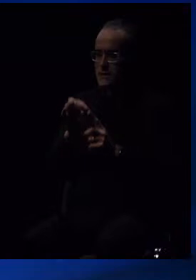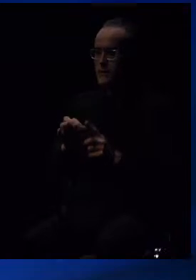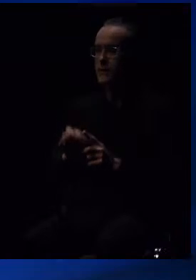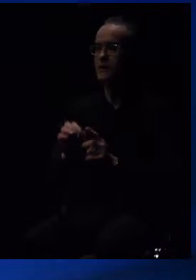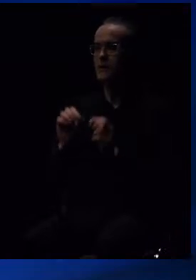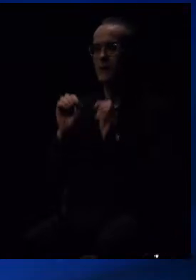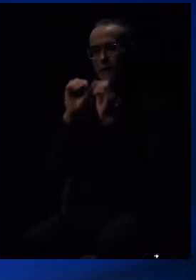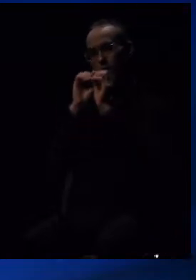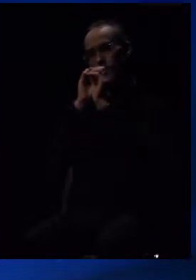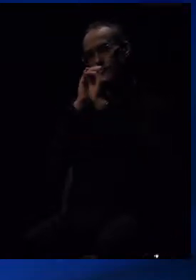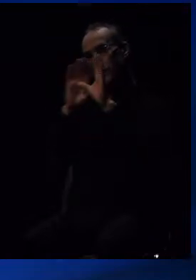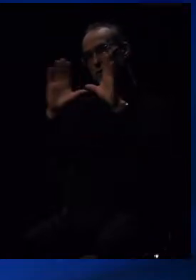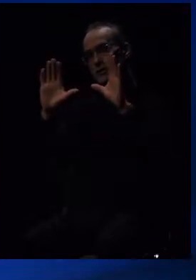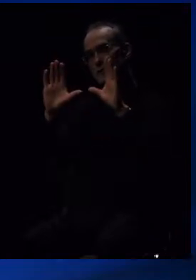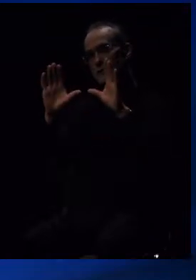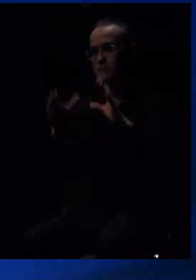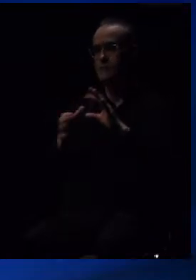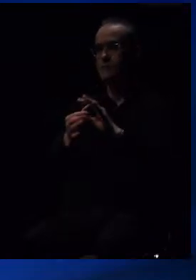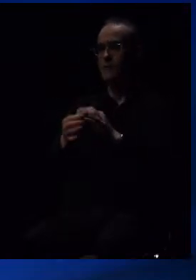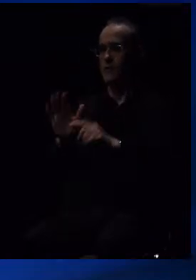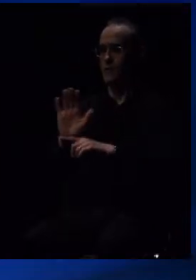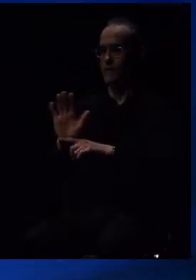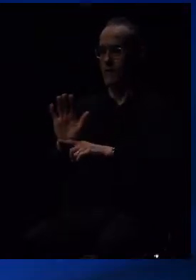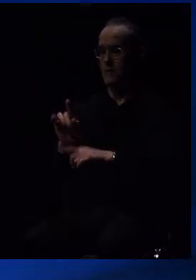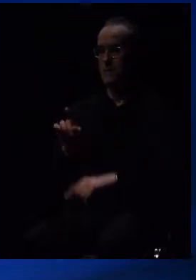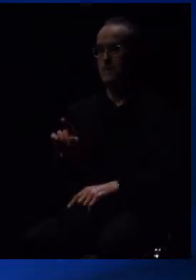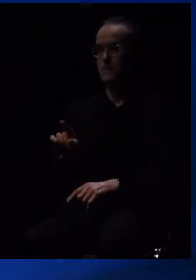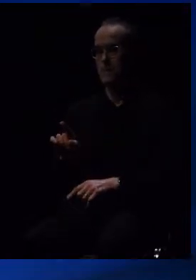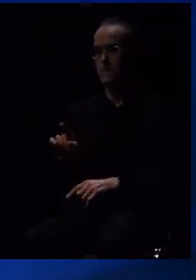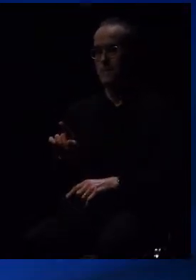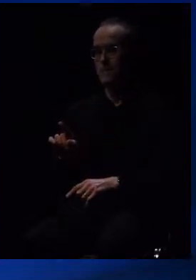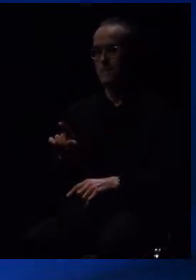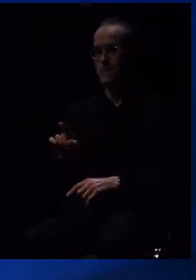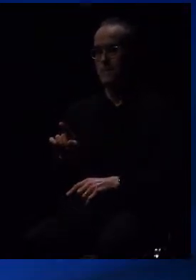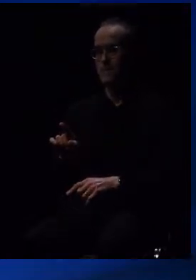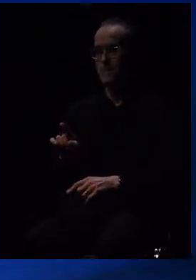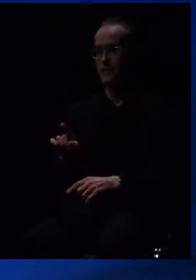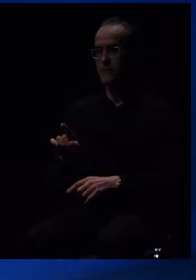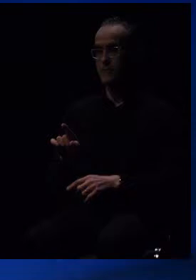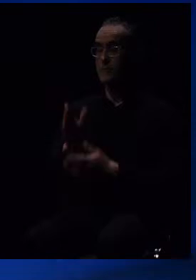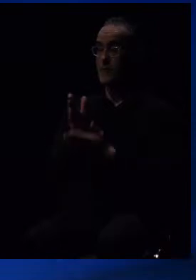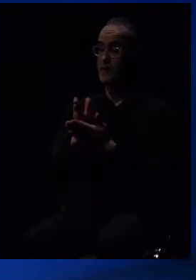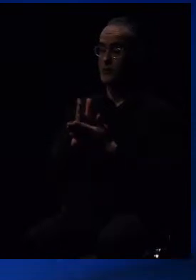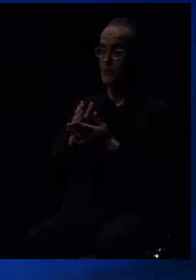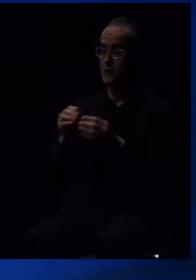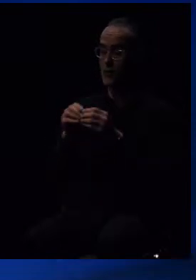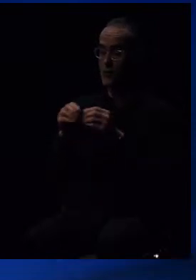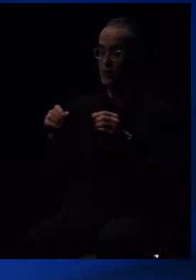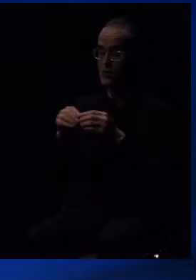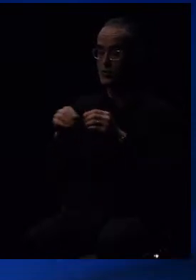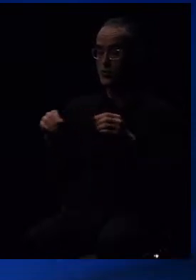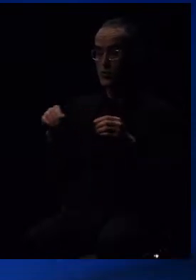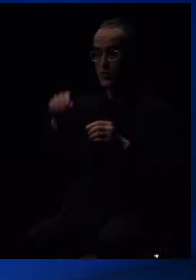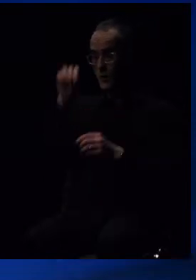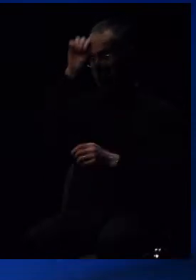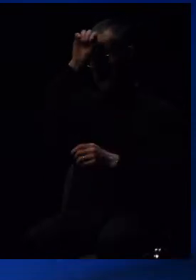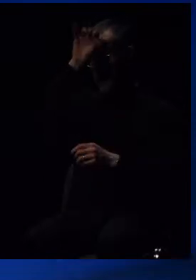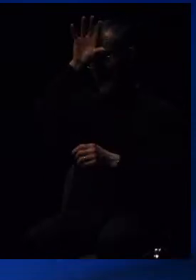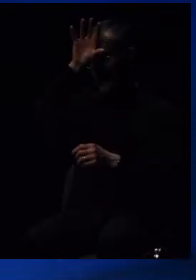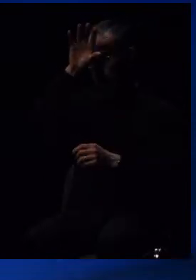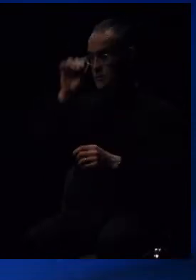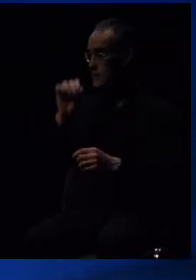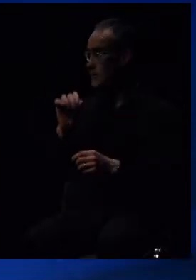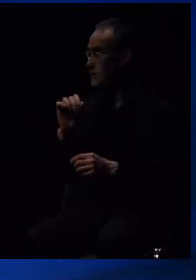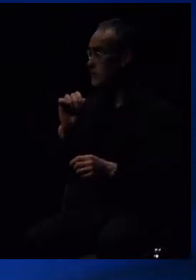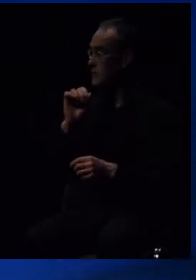vision of the film. And actually, the salt mines that you see, you're